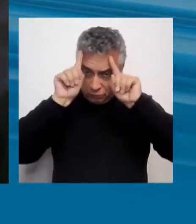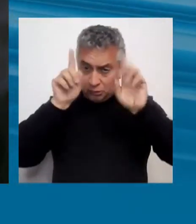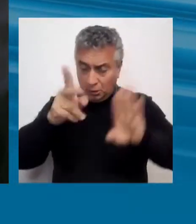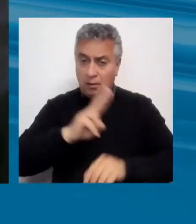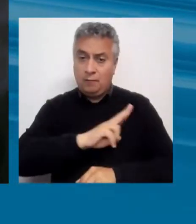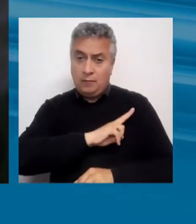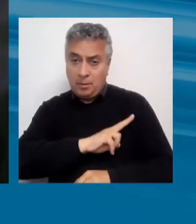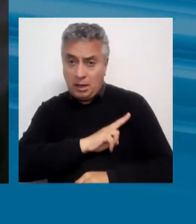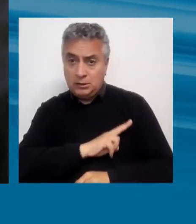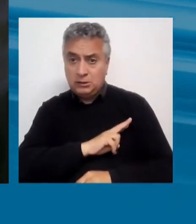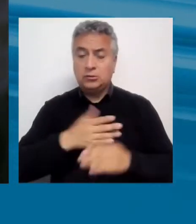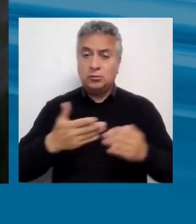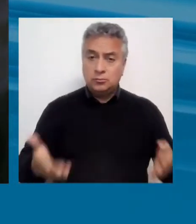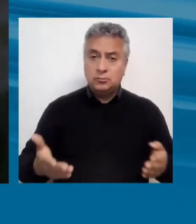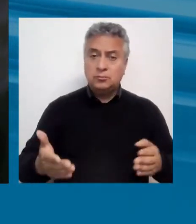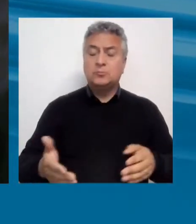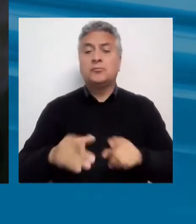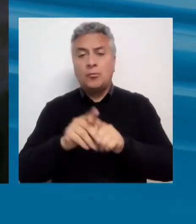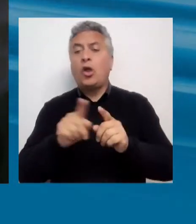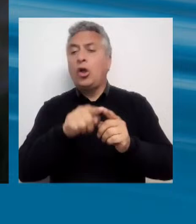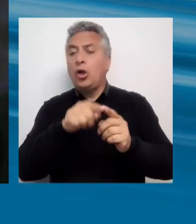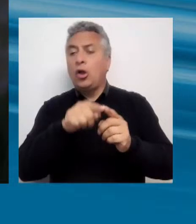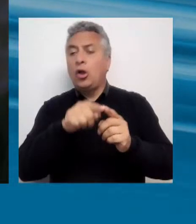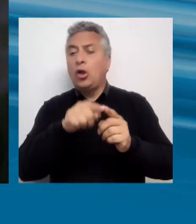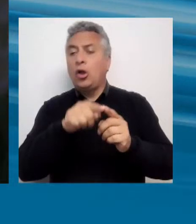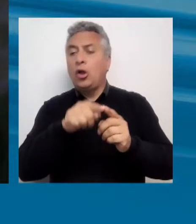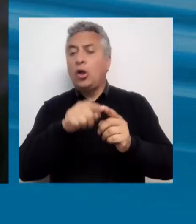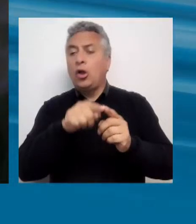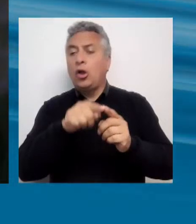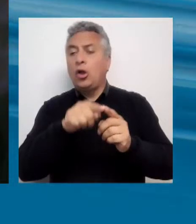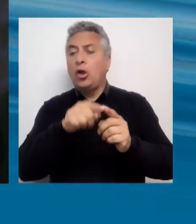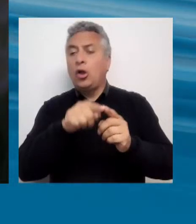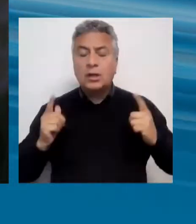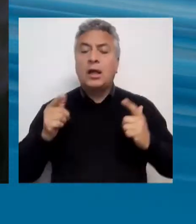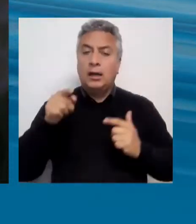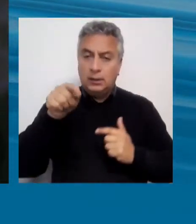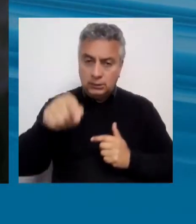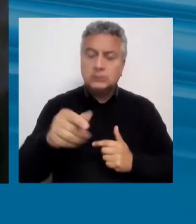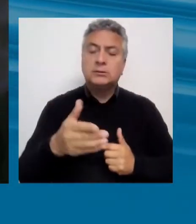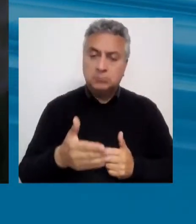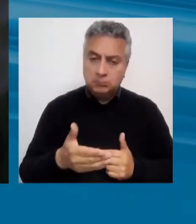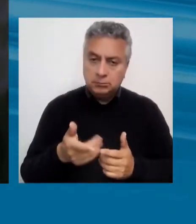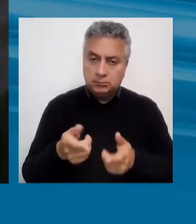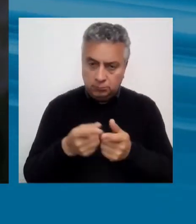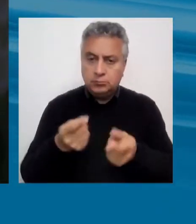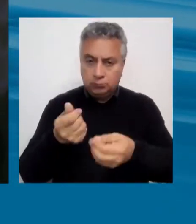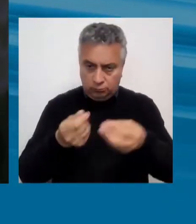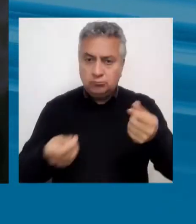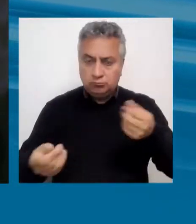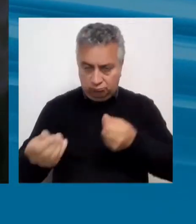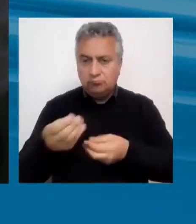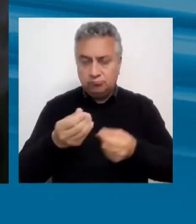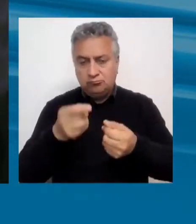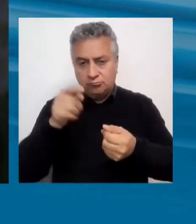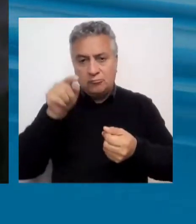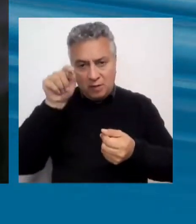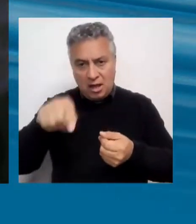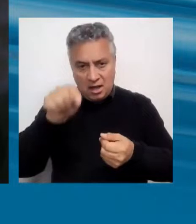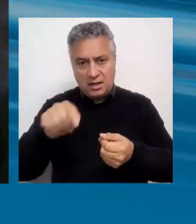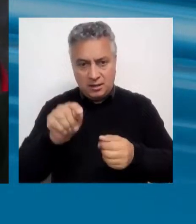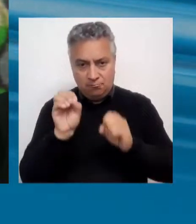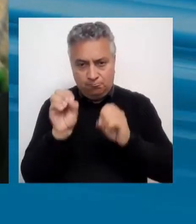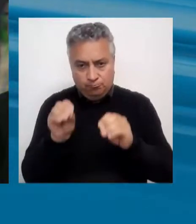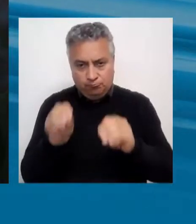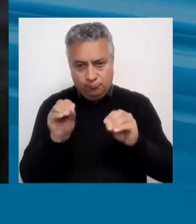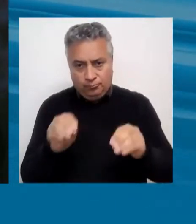and graduate degrees in different universities in Chile. She has taught on topics associated to economy and